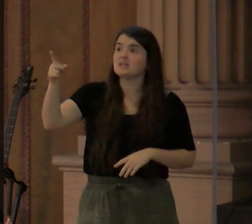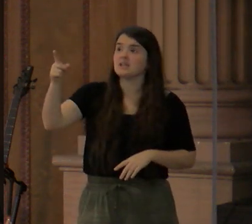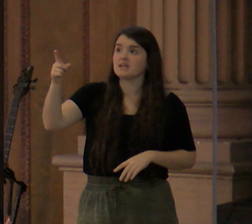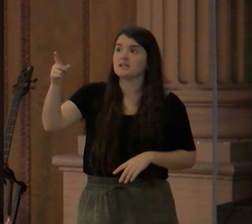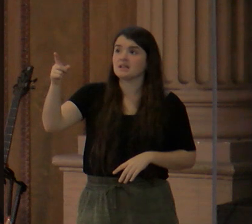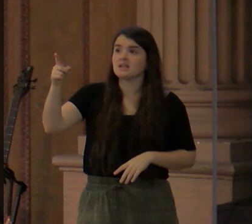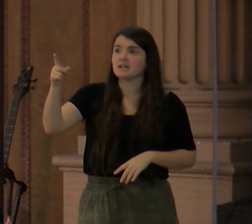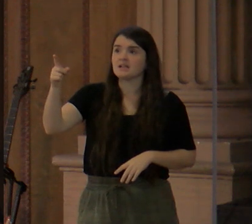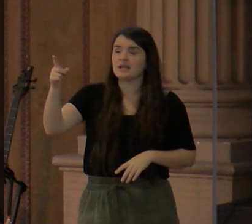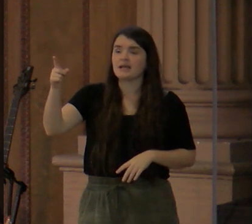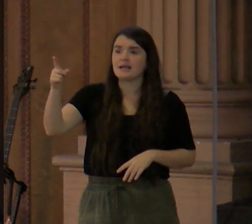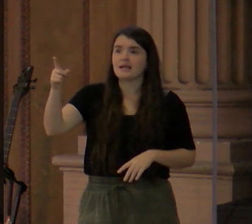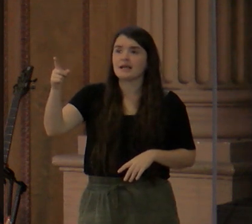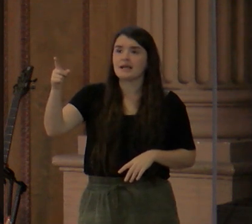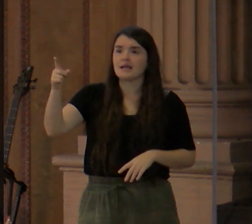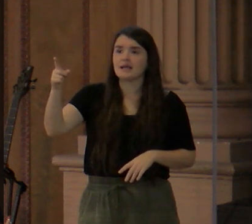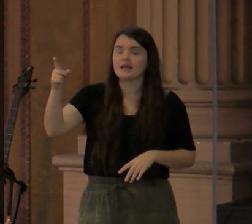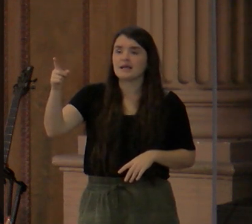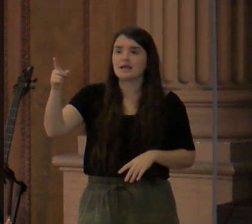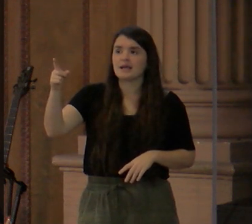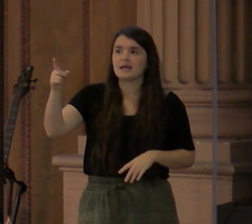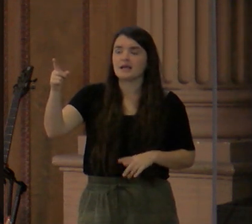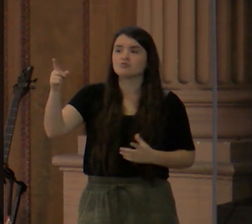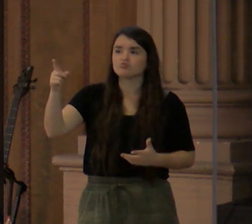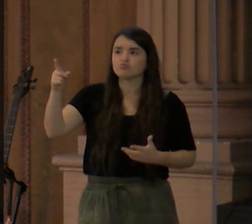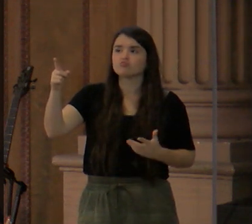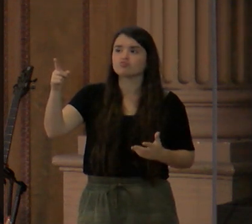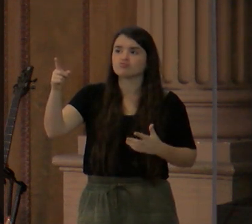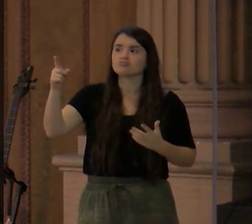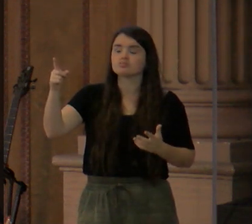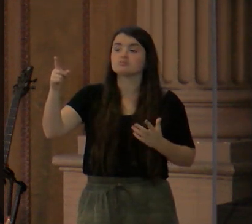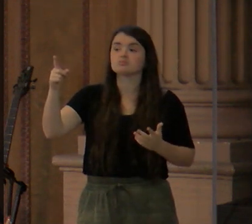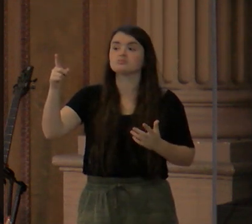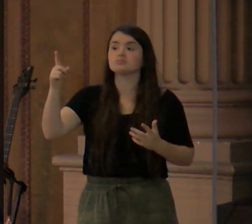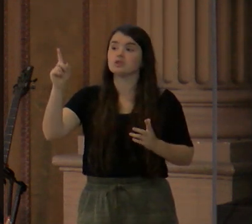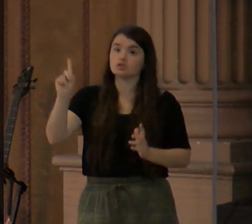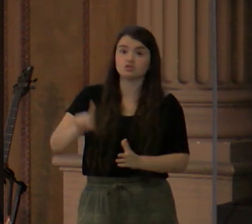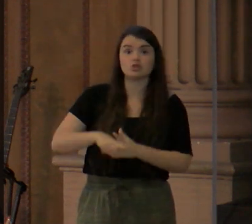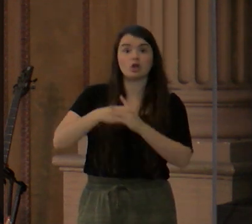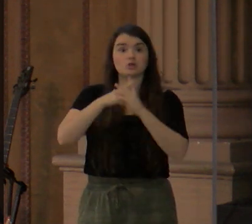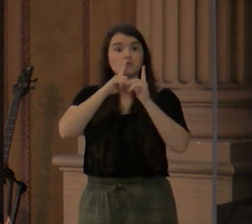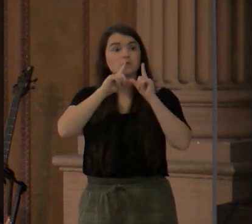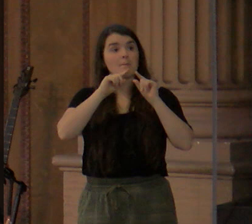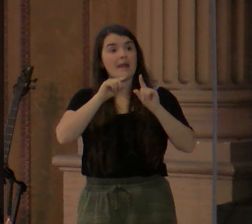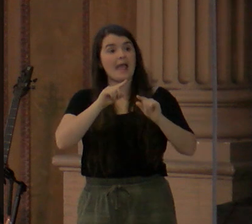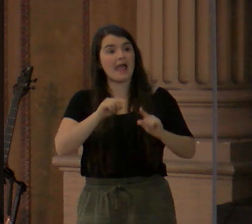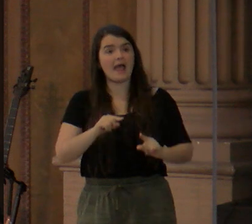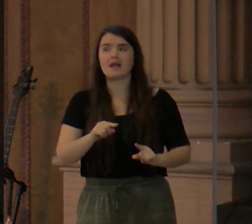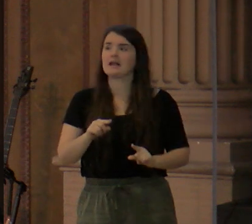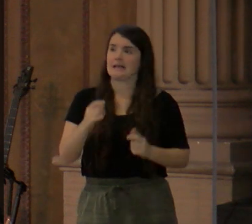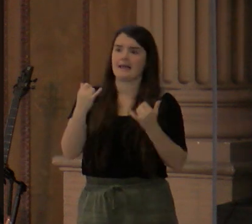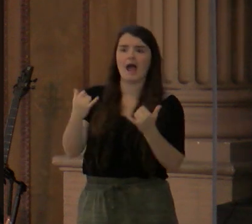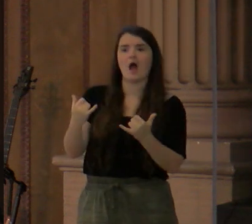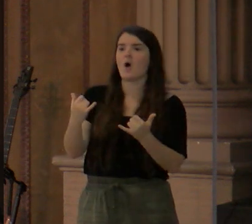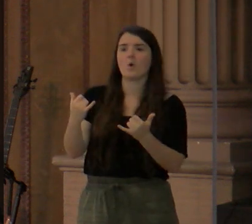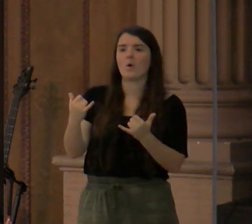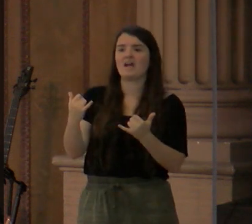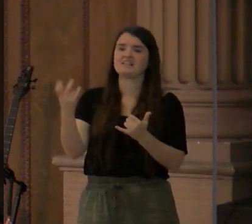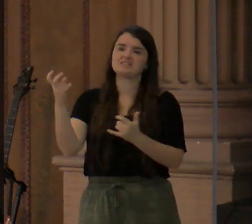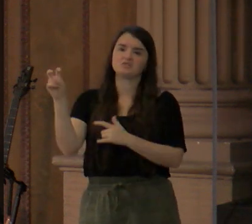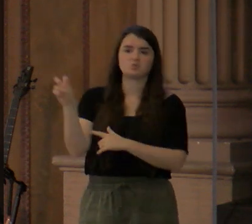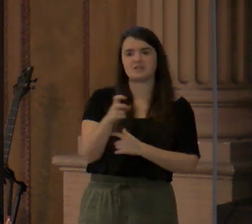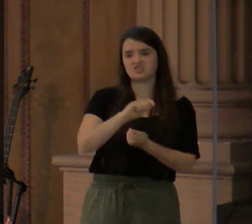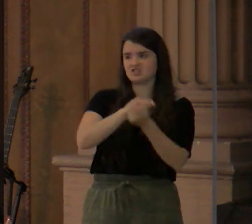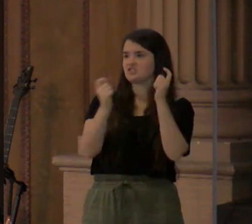doesn't cease to be good and kind when he starts to talk and to tell us what to do. In fact, we have to believe that those commands